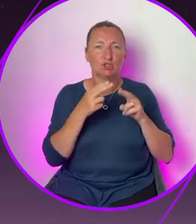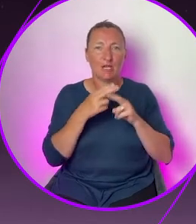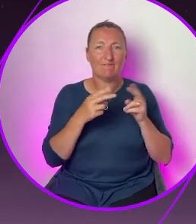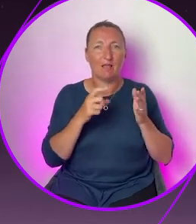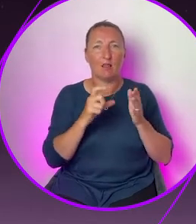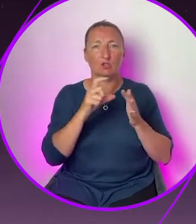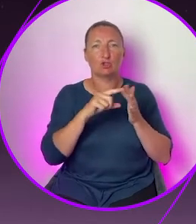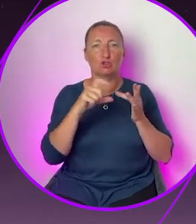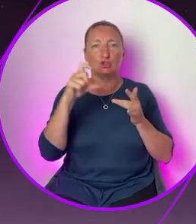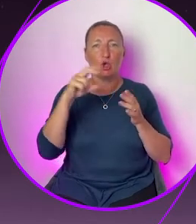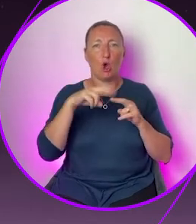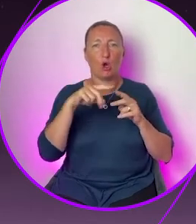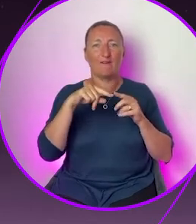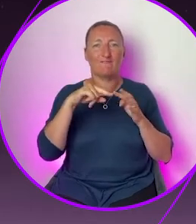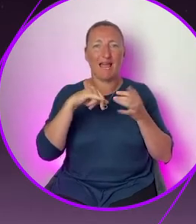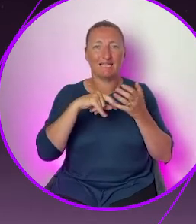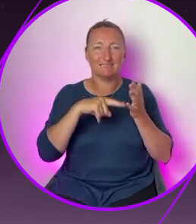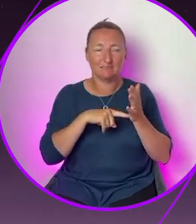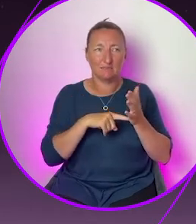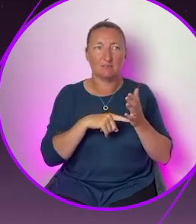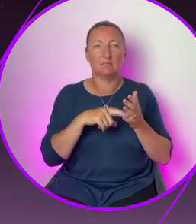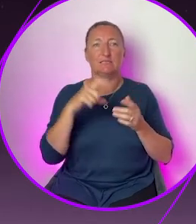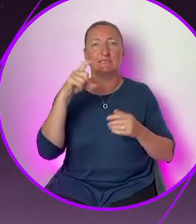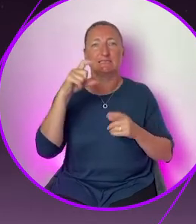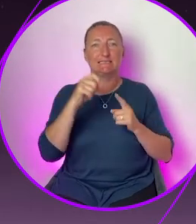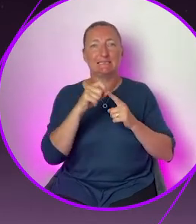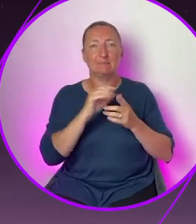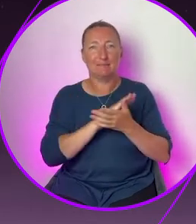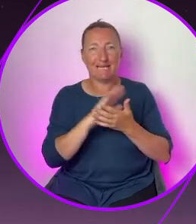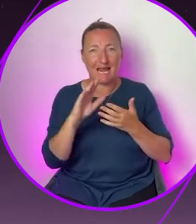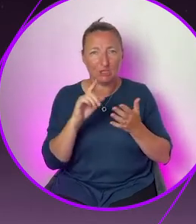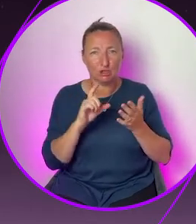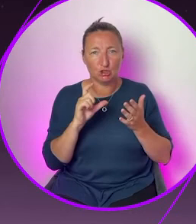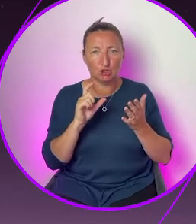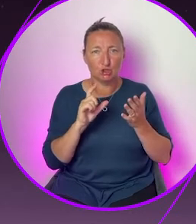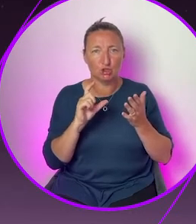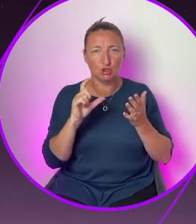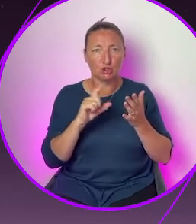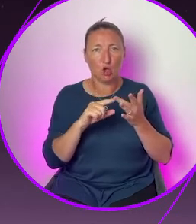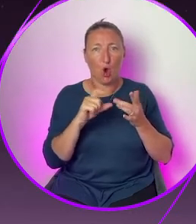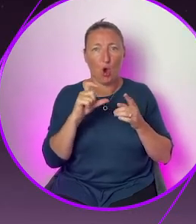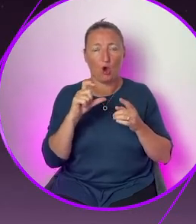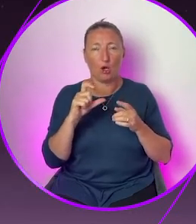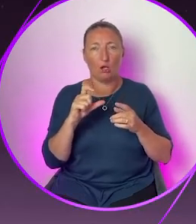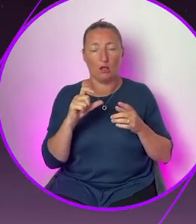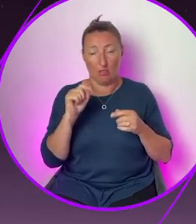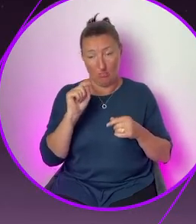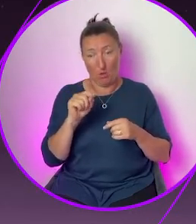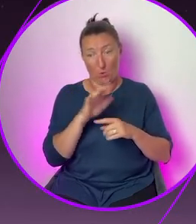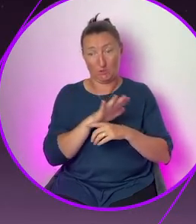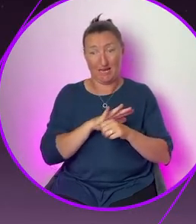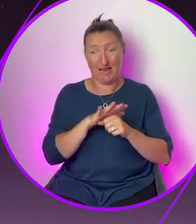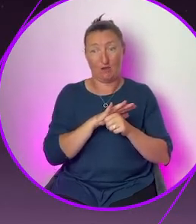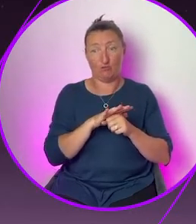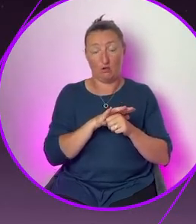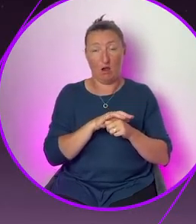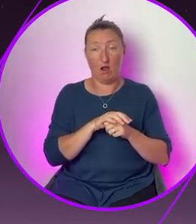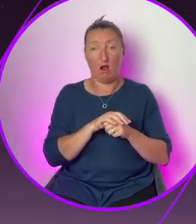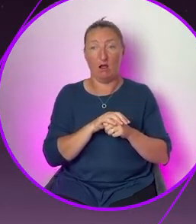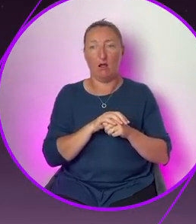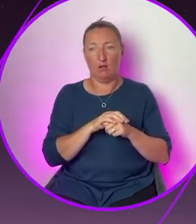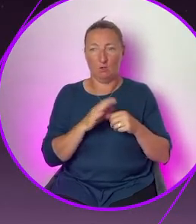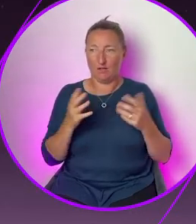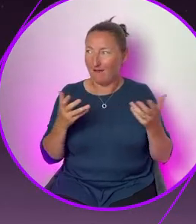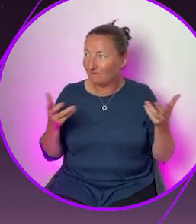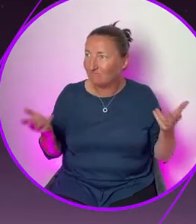and CPH Docs and all of these different areas that sort of allows for sort of